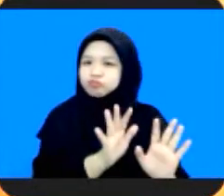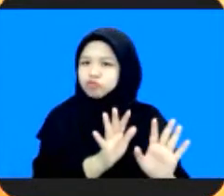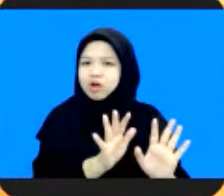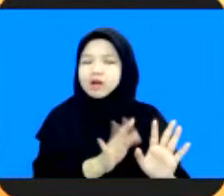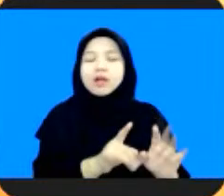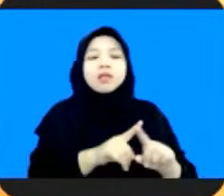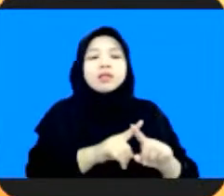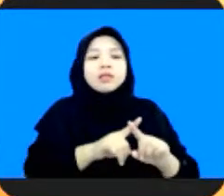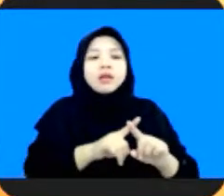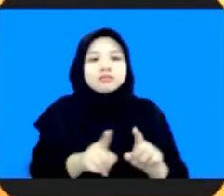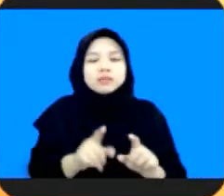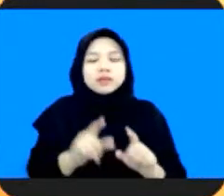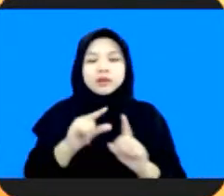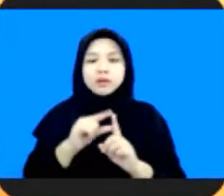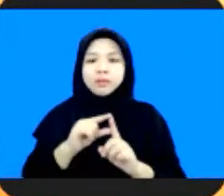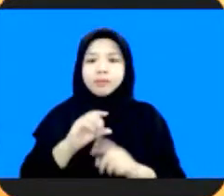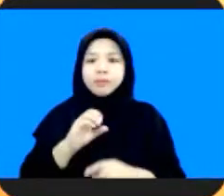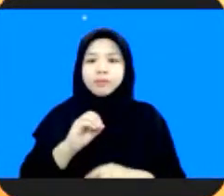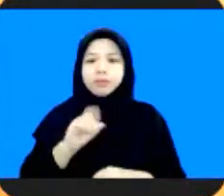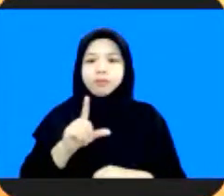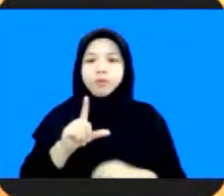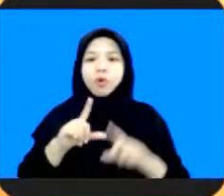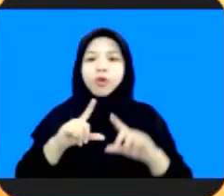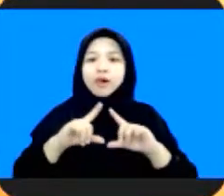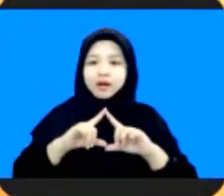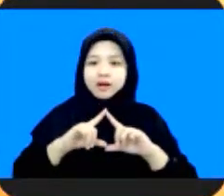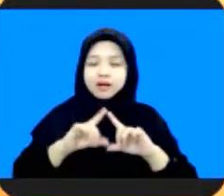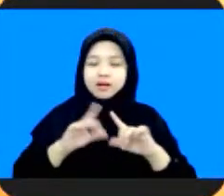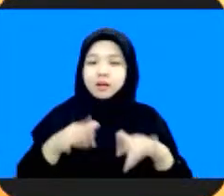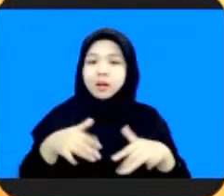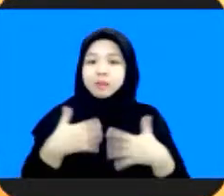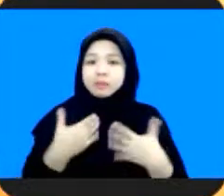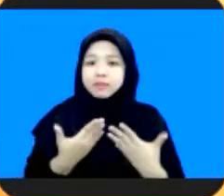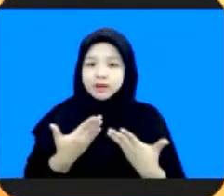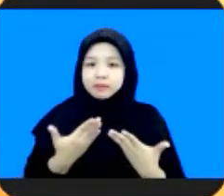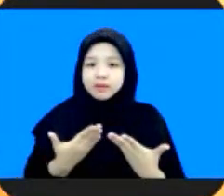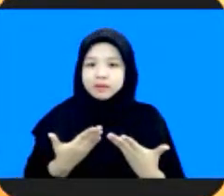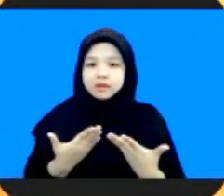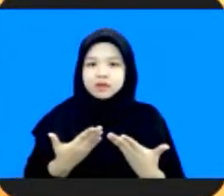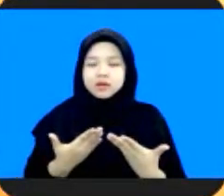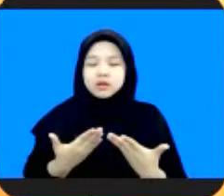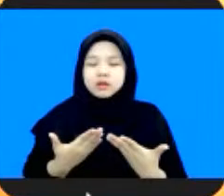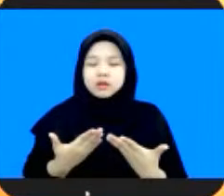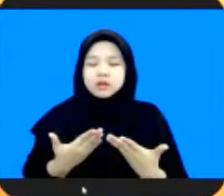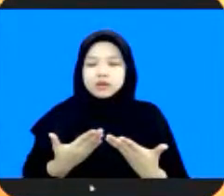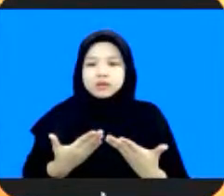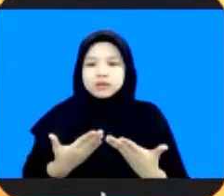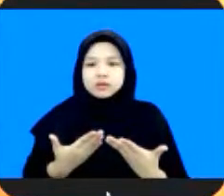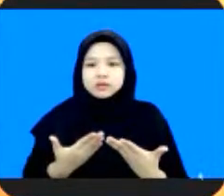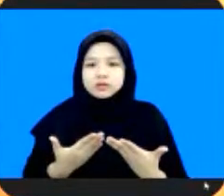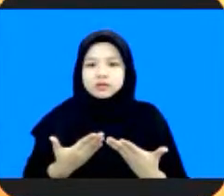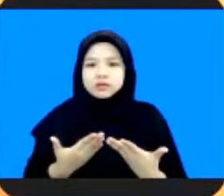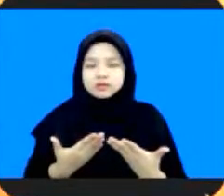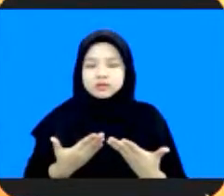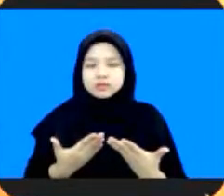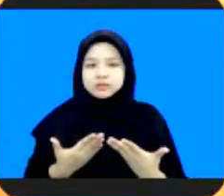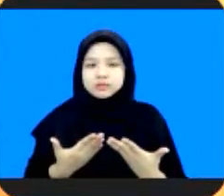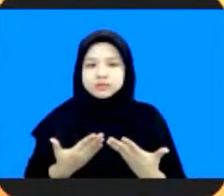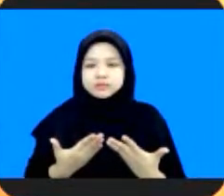information. How the automated trolling is